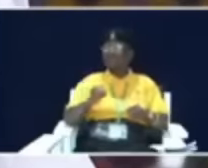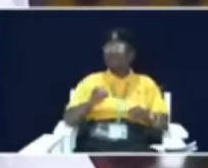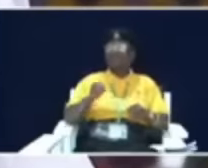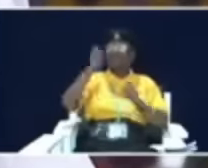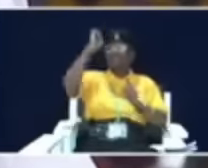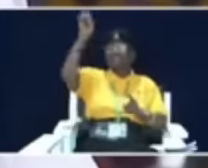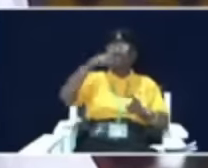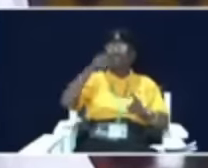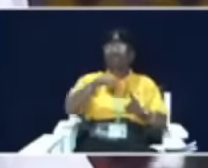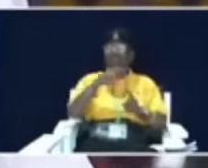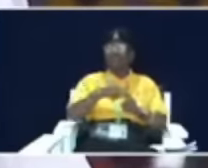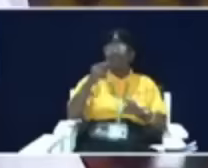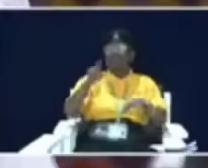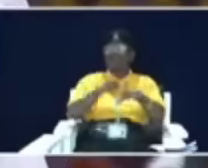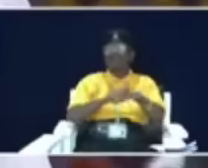don't forget